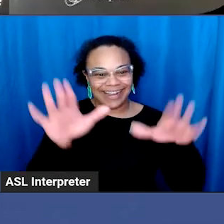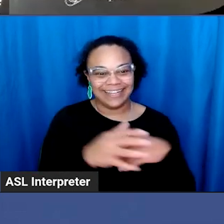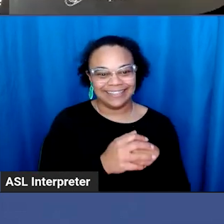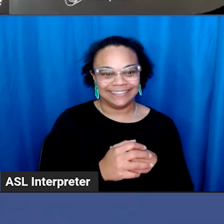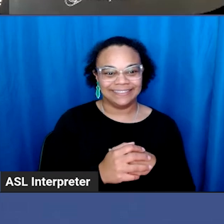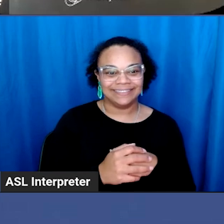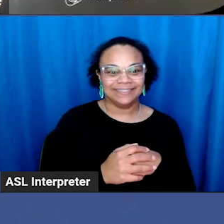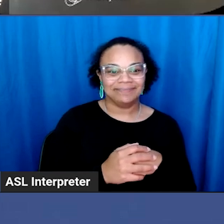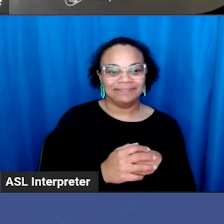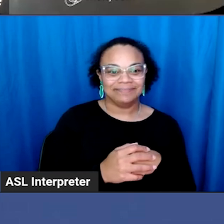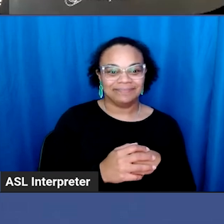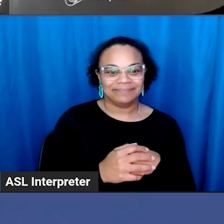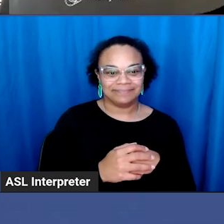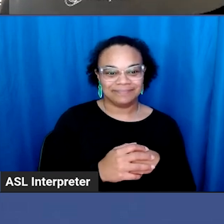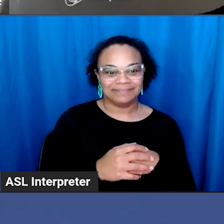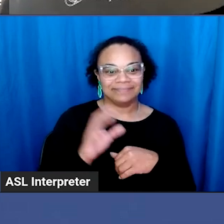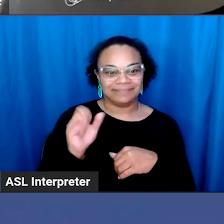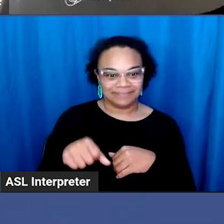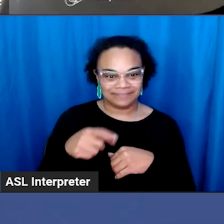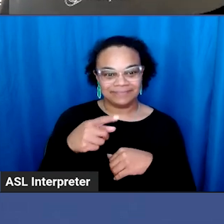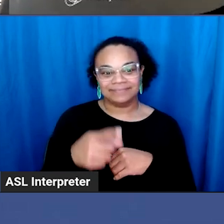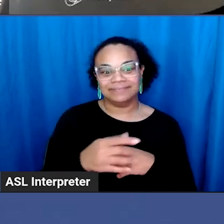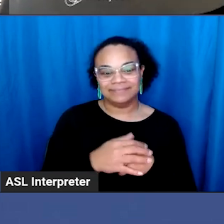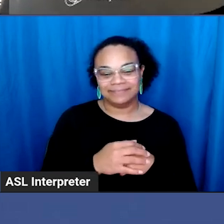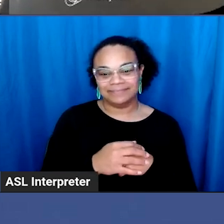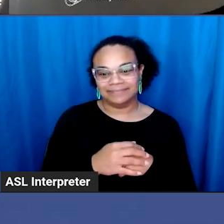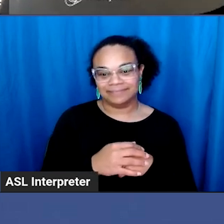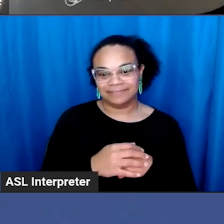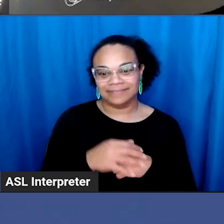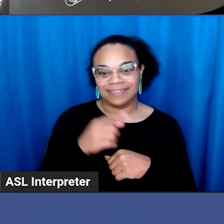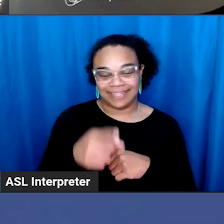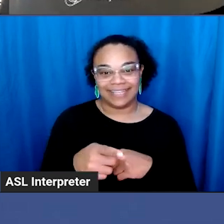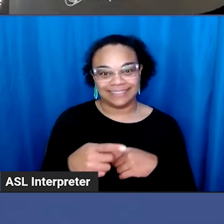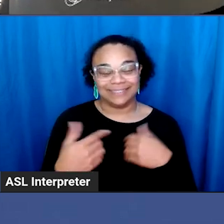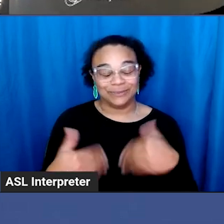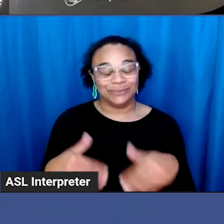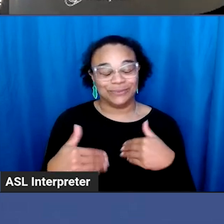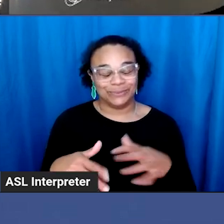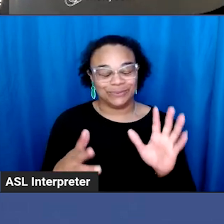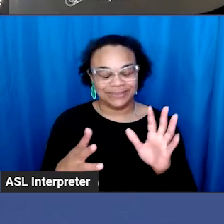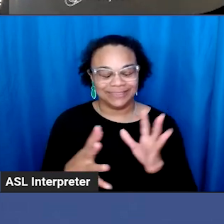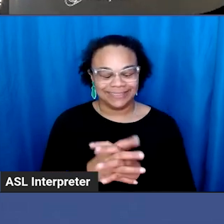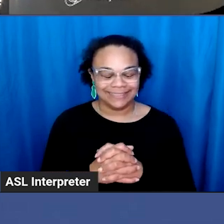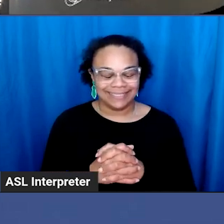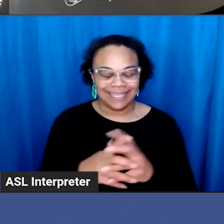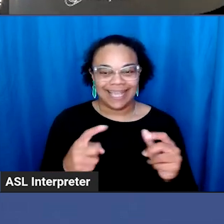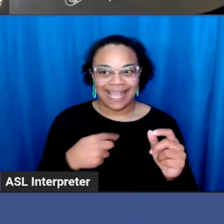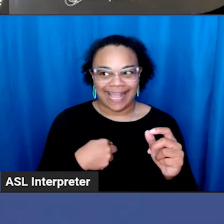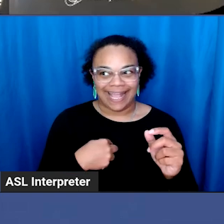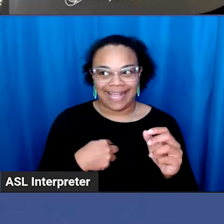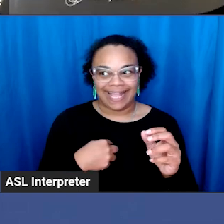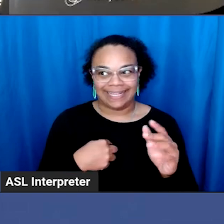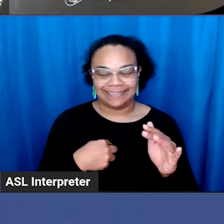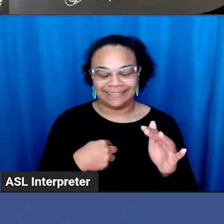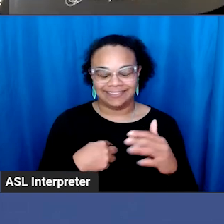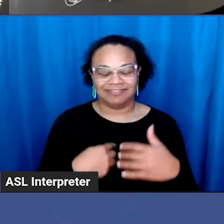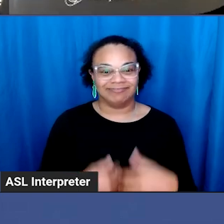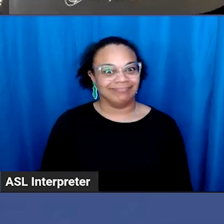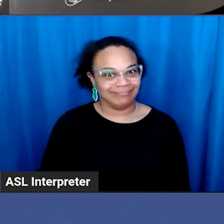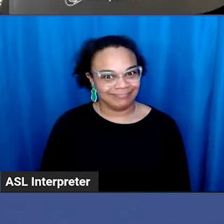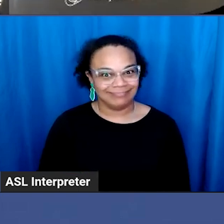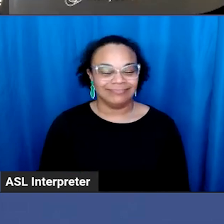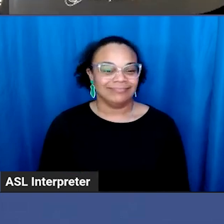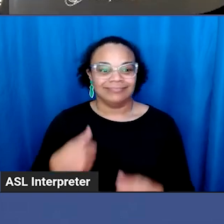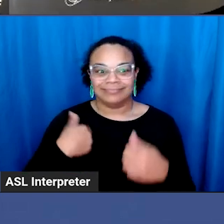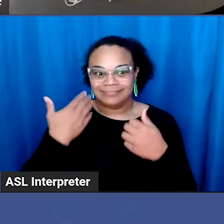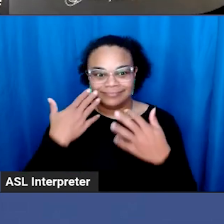goodness. So this was a piece. Man, I